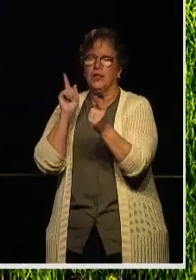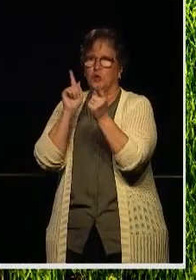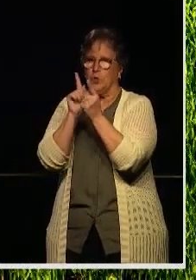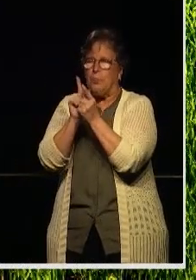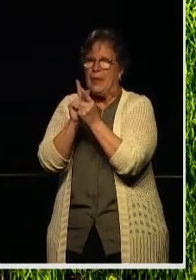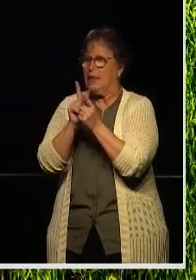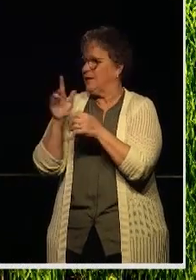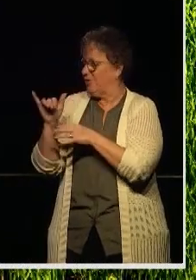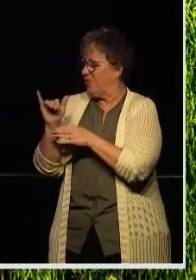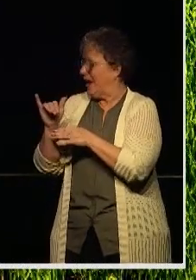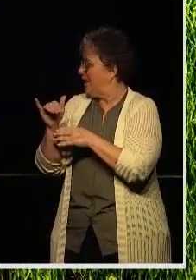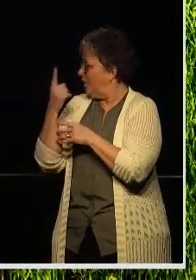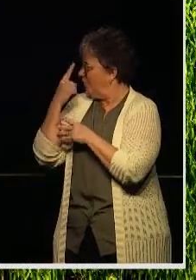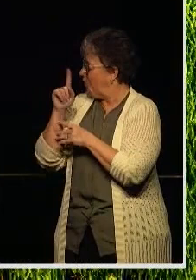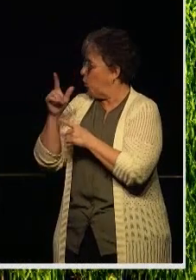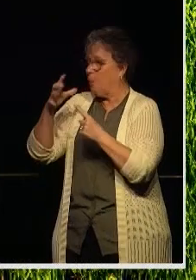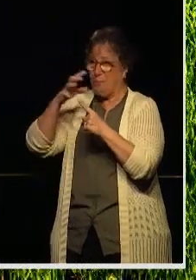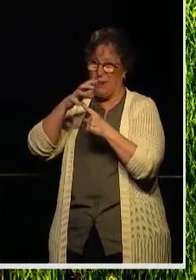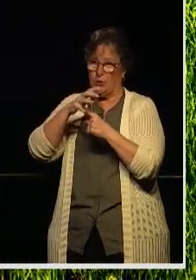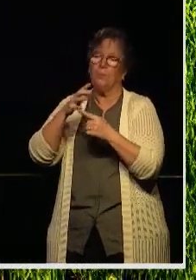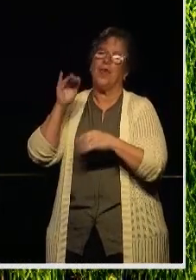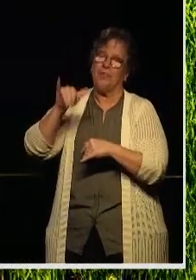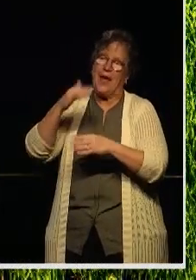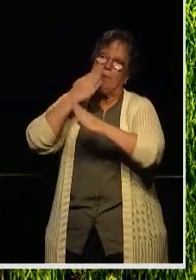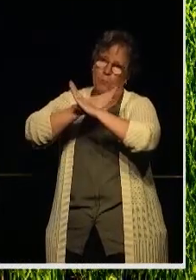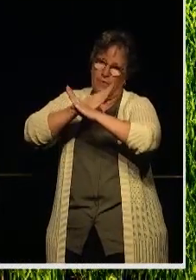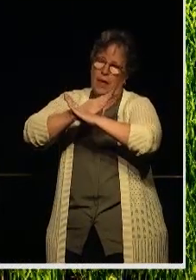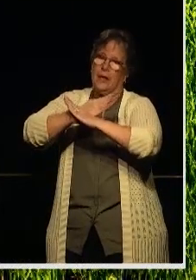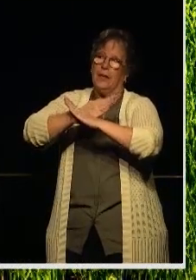existing mushroom farmers from growing their operations.